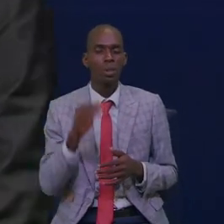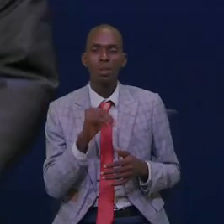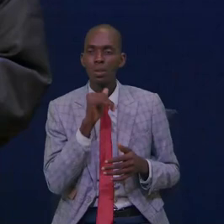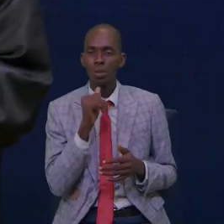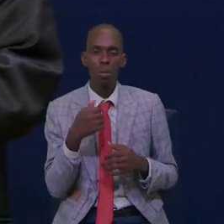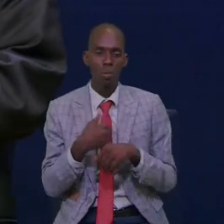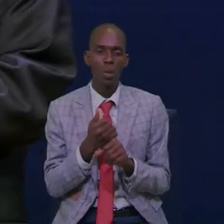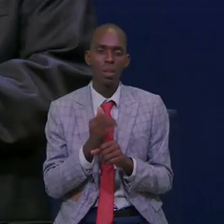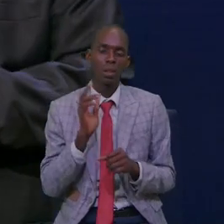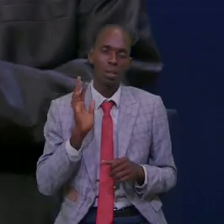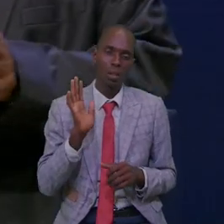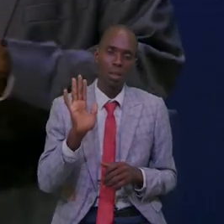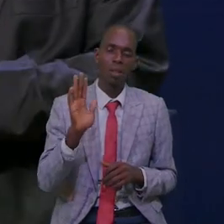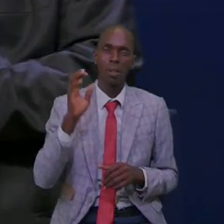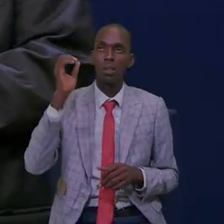to shine.